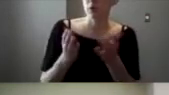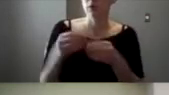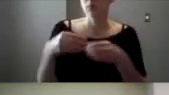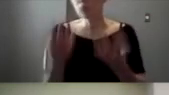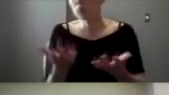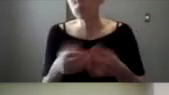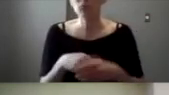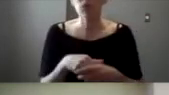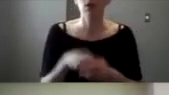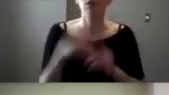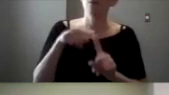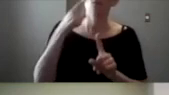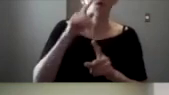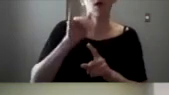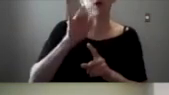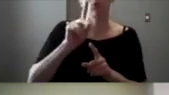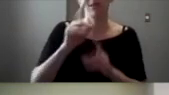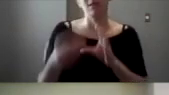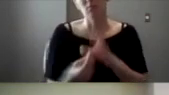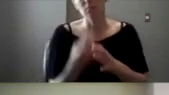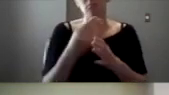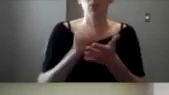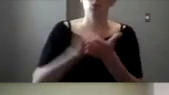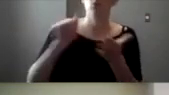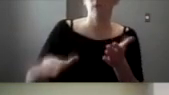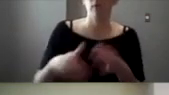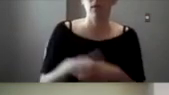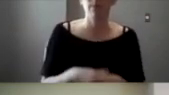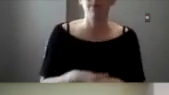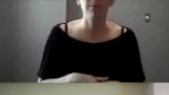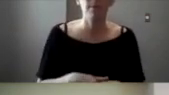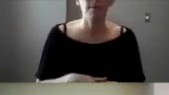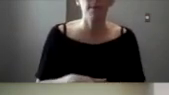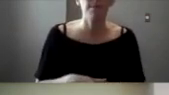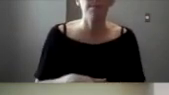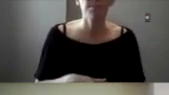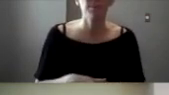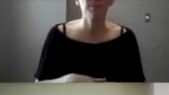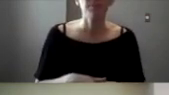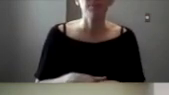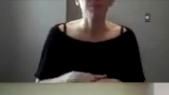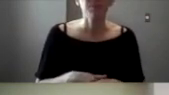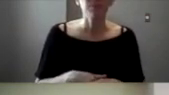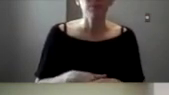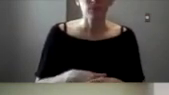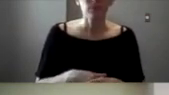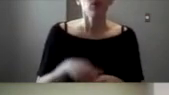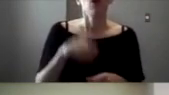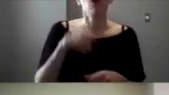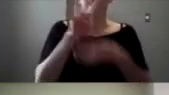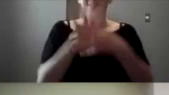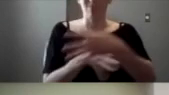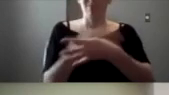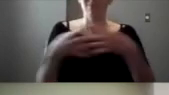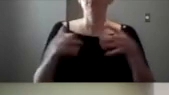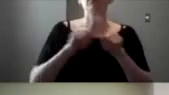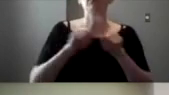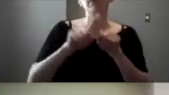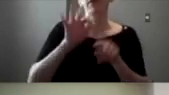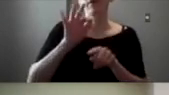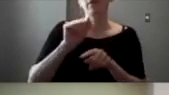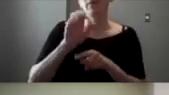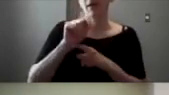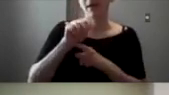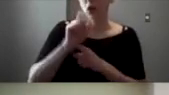removals. And this is a collection of the various factors, really variables, that correlate with not